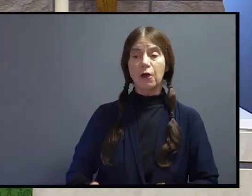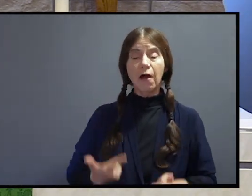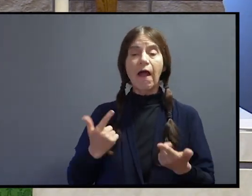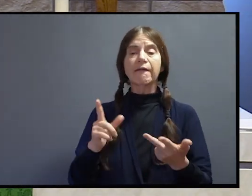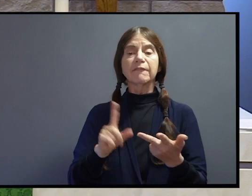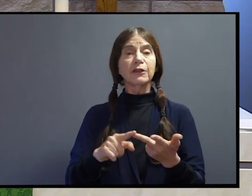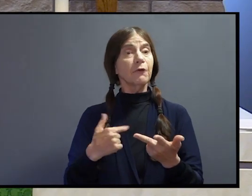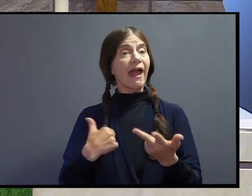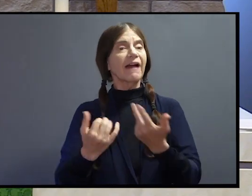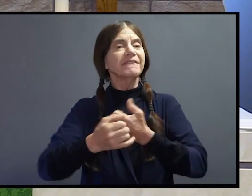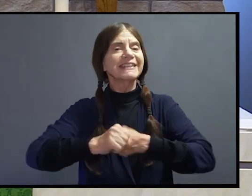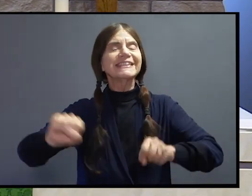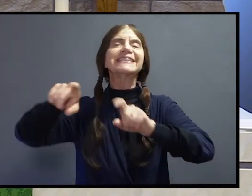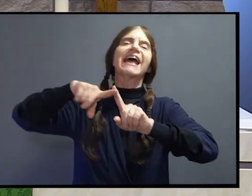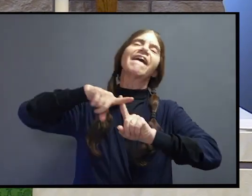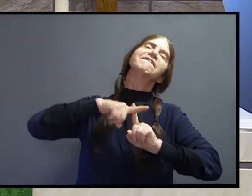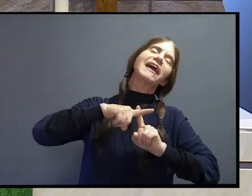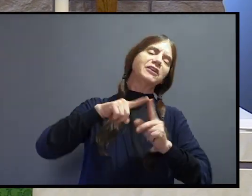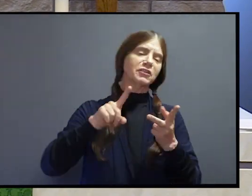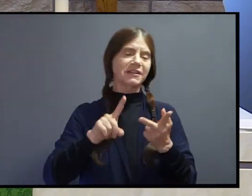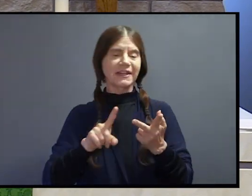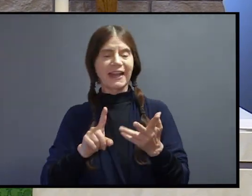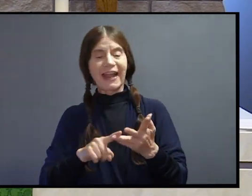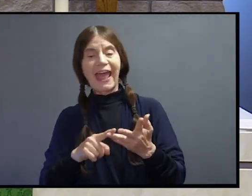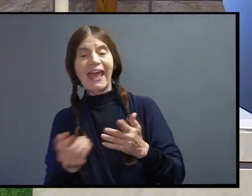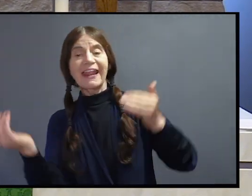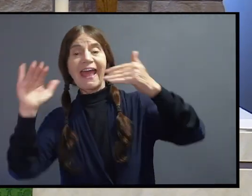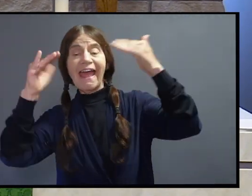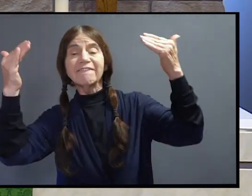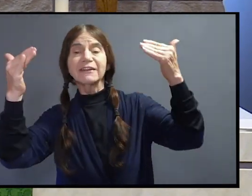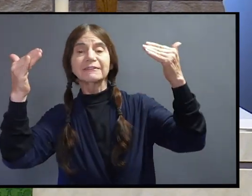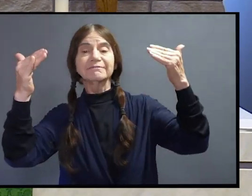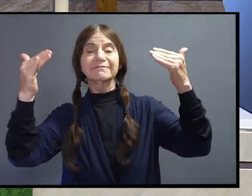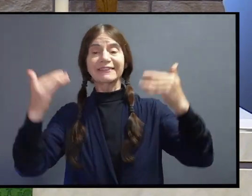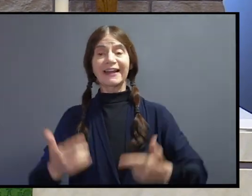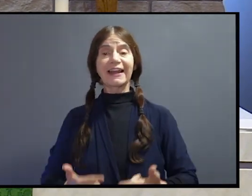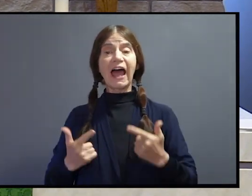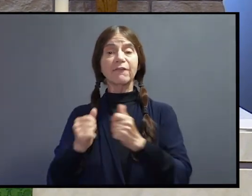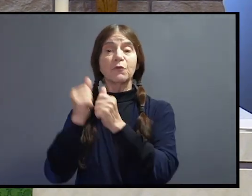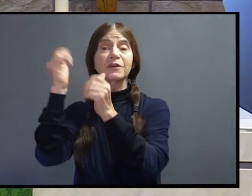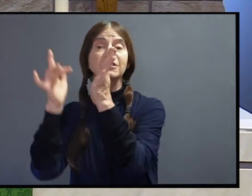life. Salvation and heaven are yours.